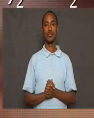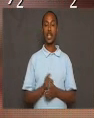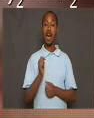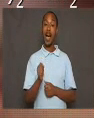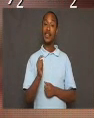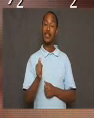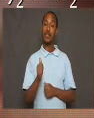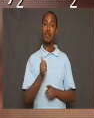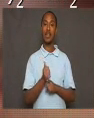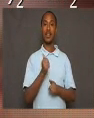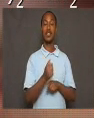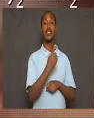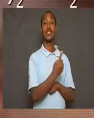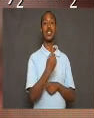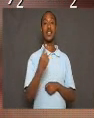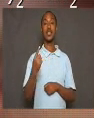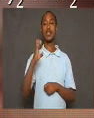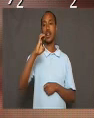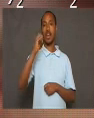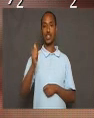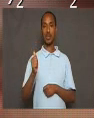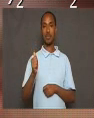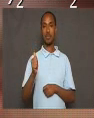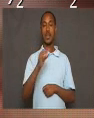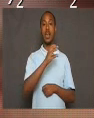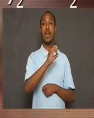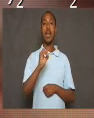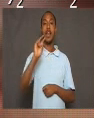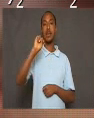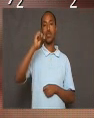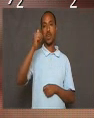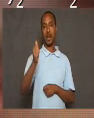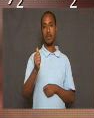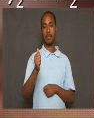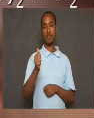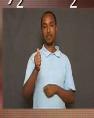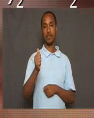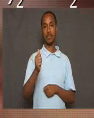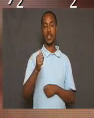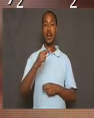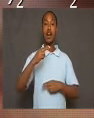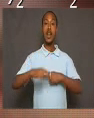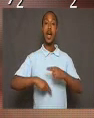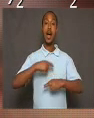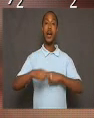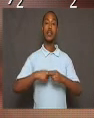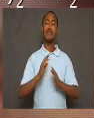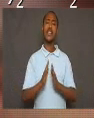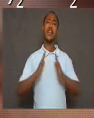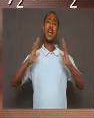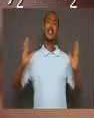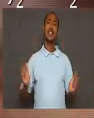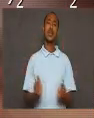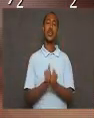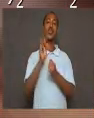Active metals, such as calcium and sodium, react vigorously